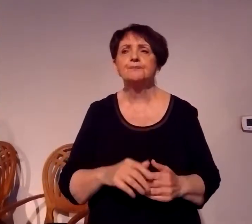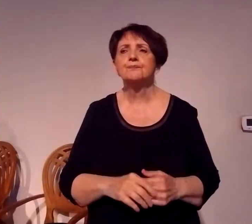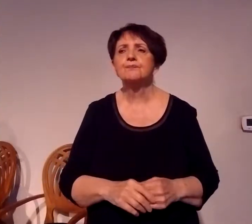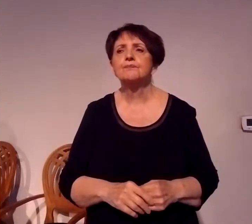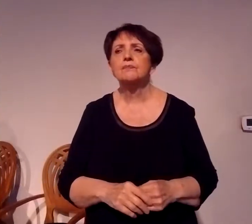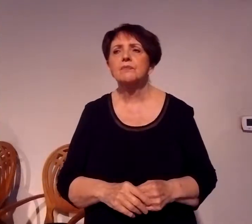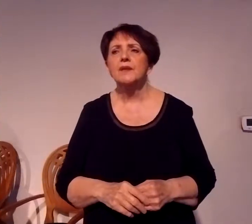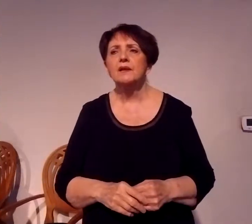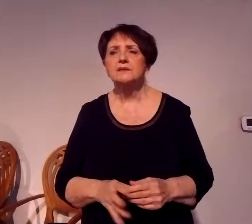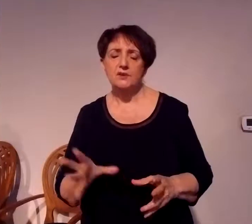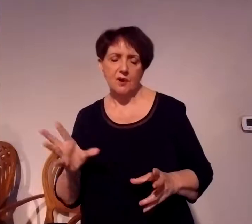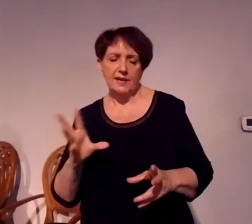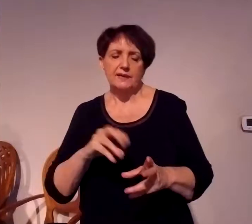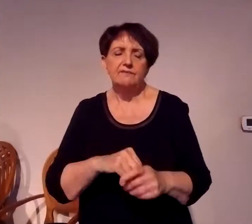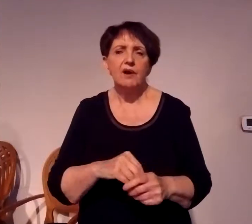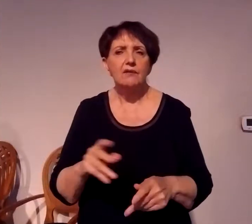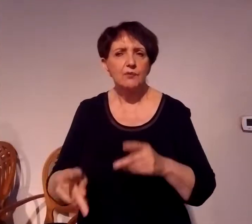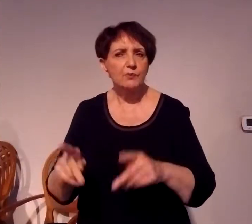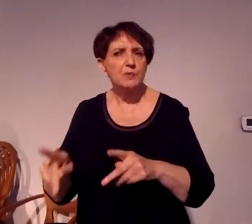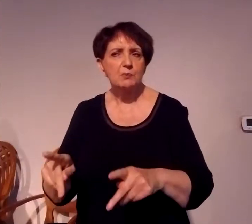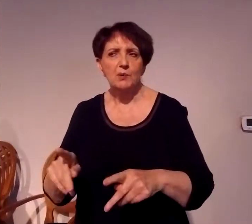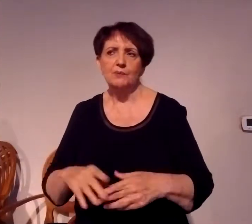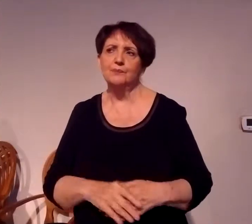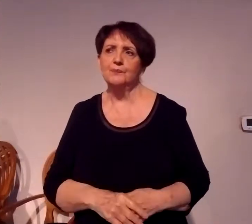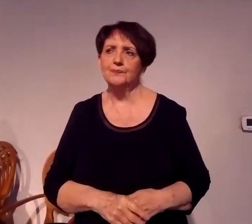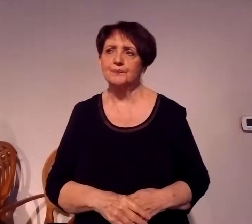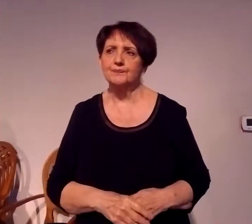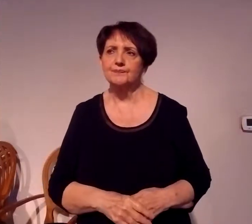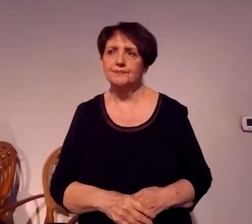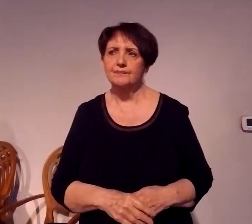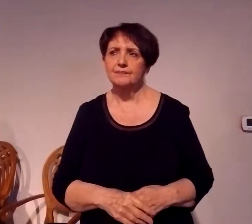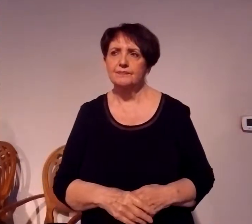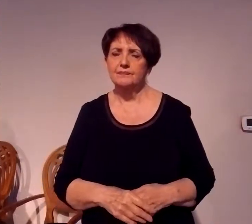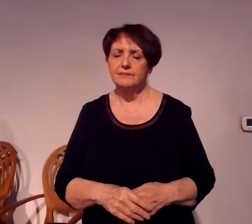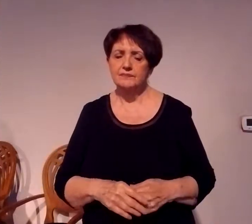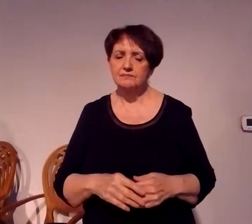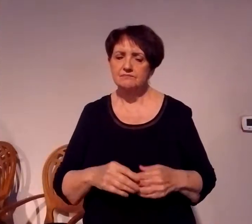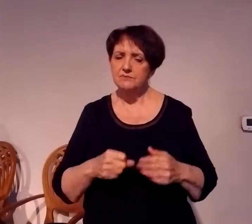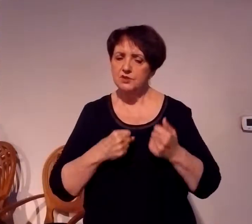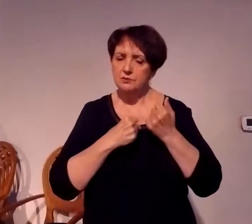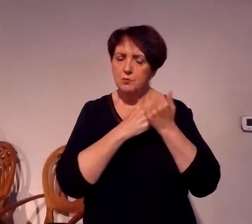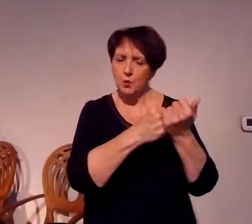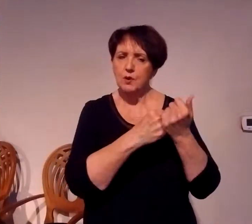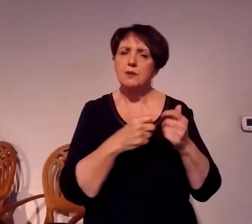And so I got involved with people, standing with and for people,